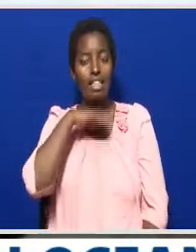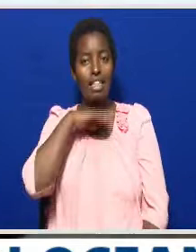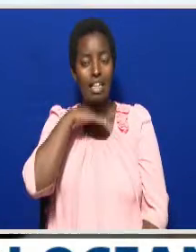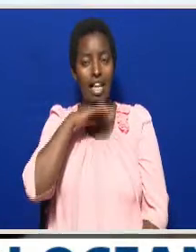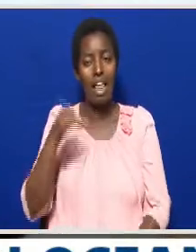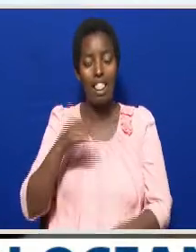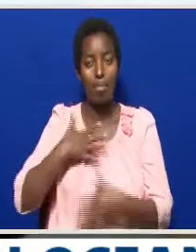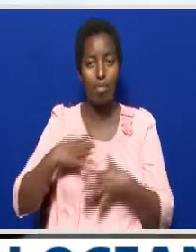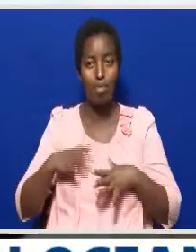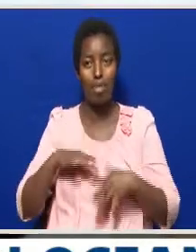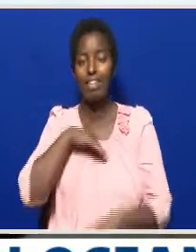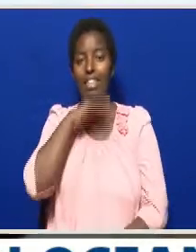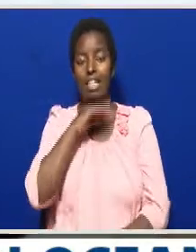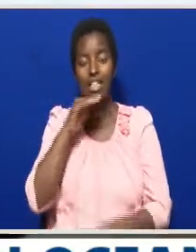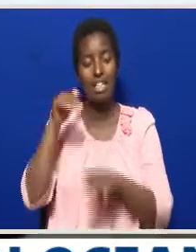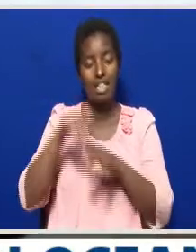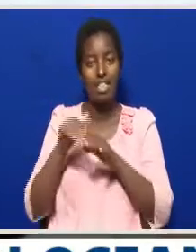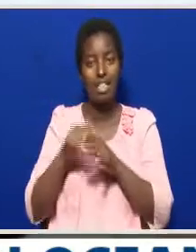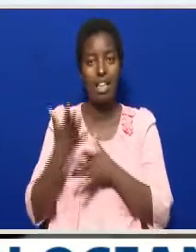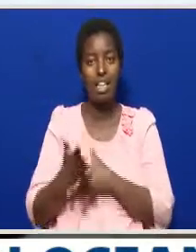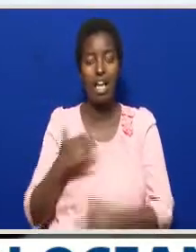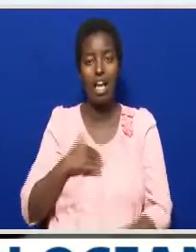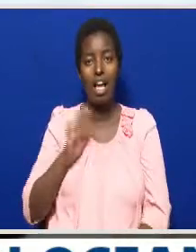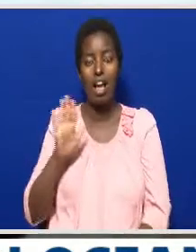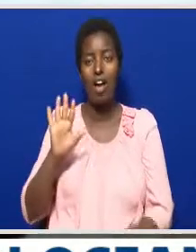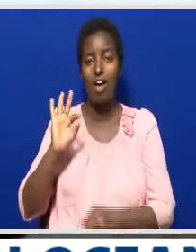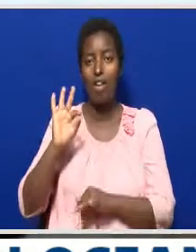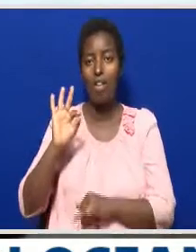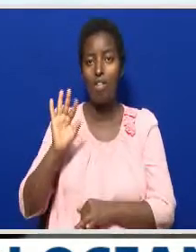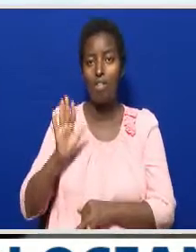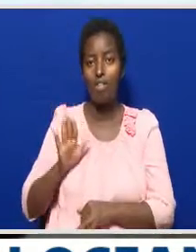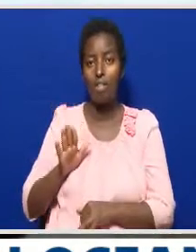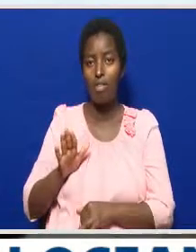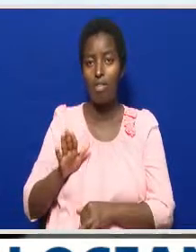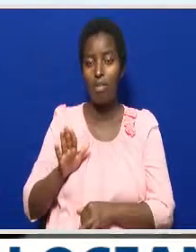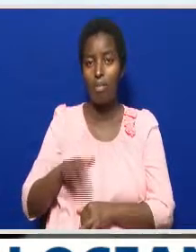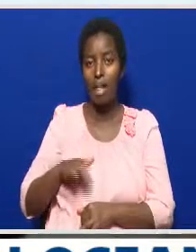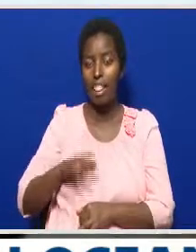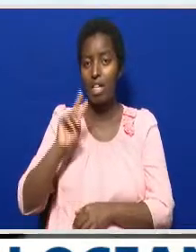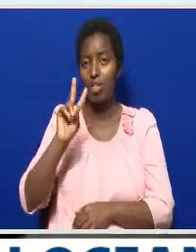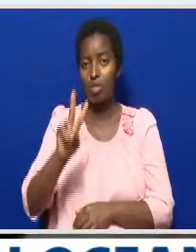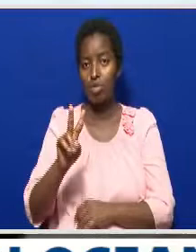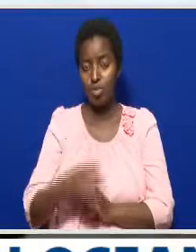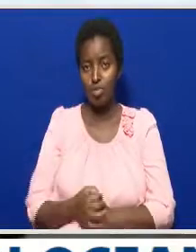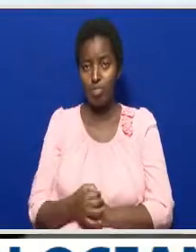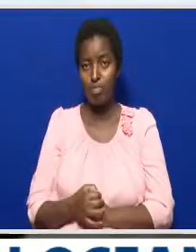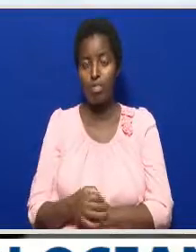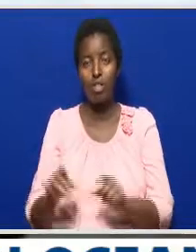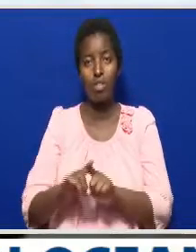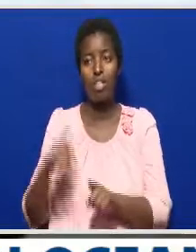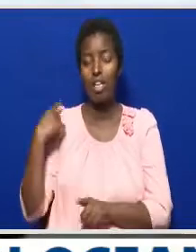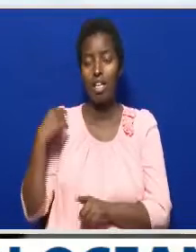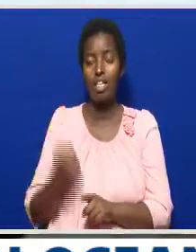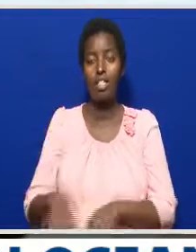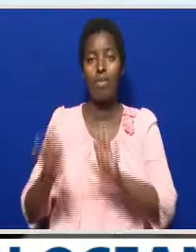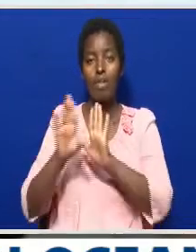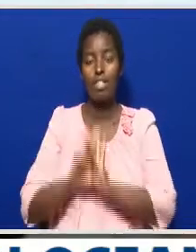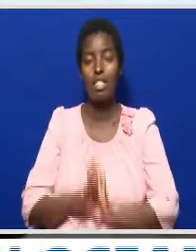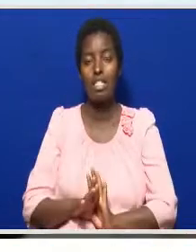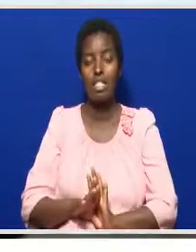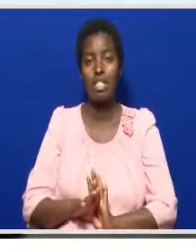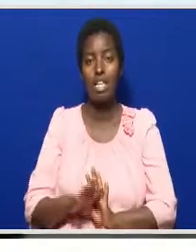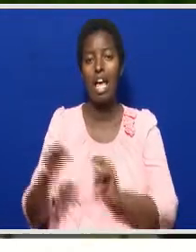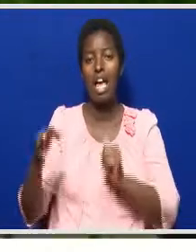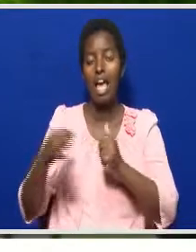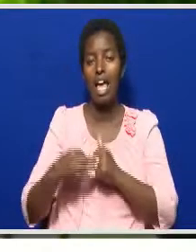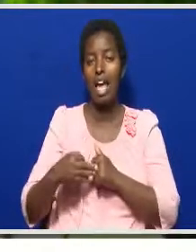baharini. Kulikuwa na wanawake 2 miongoni wale ambao walikuwa wameaga, na jana tulipokea wanaume